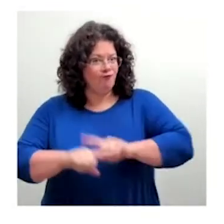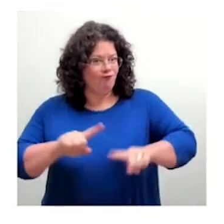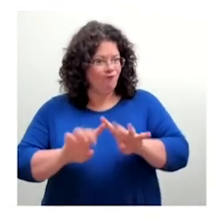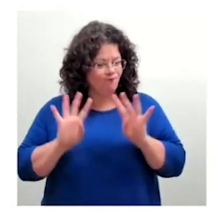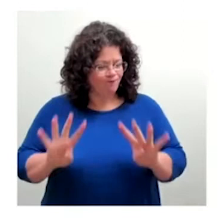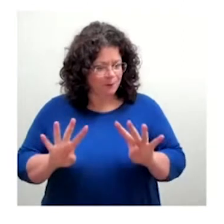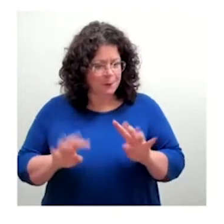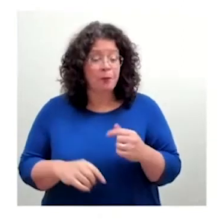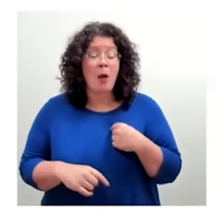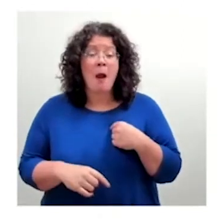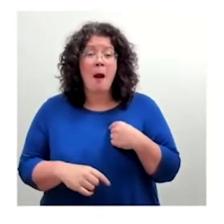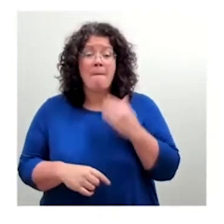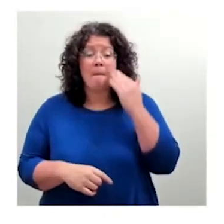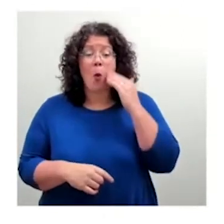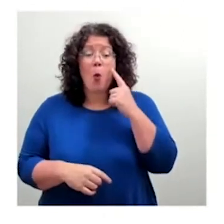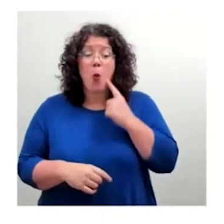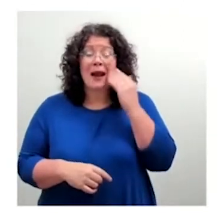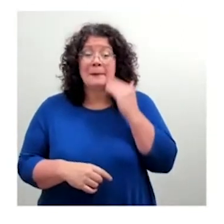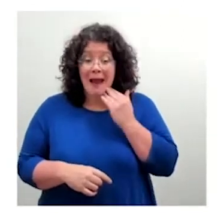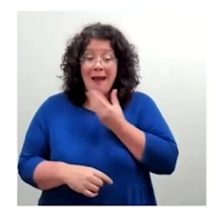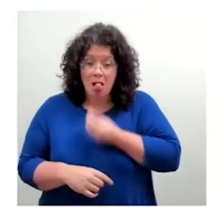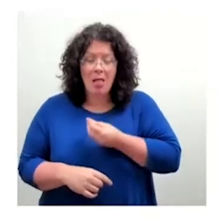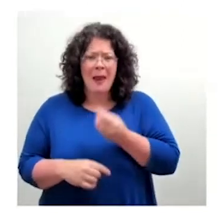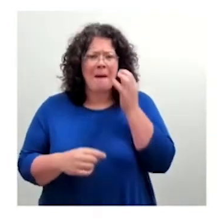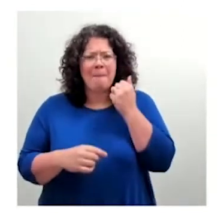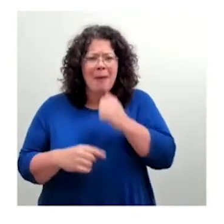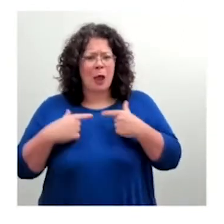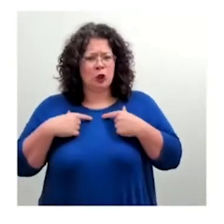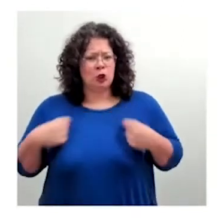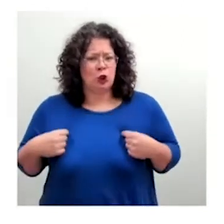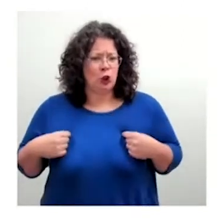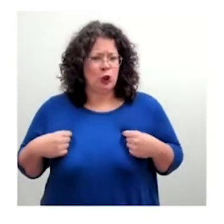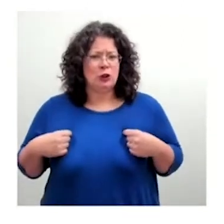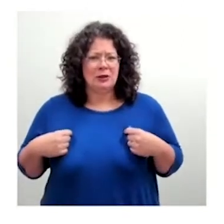our job in New York City is to make New York City the most accessible city in the world. And I